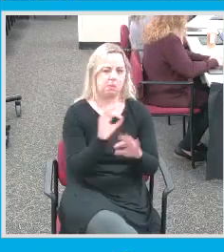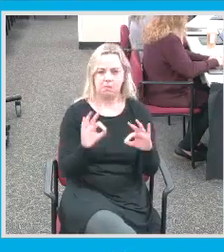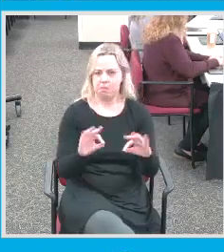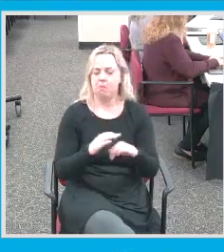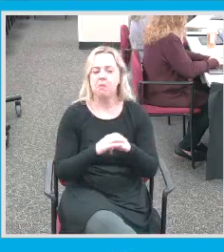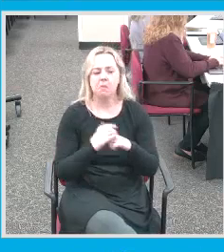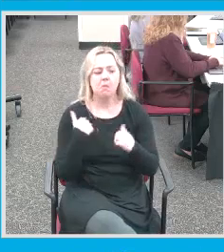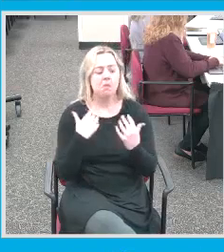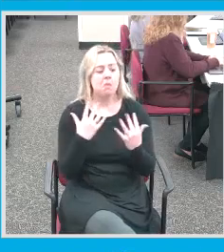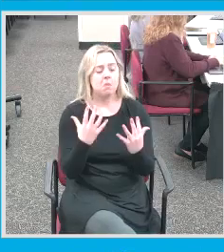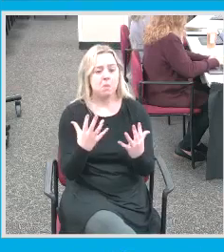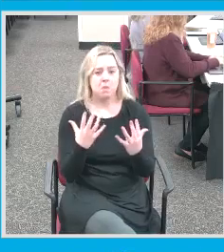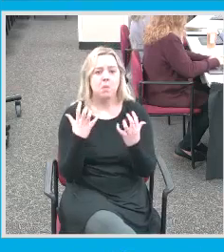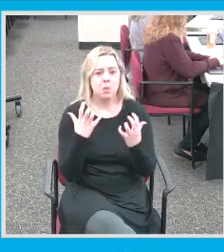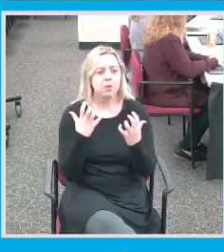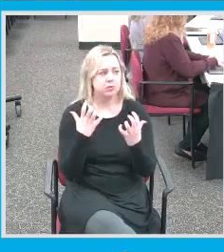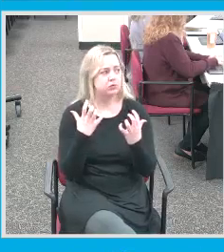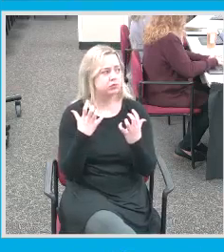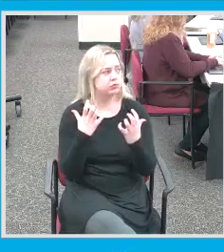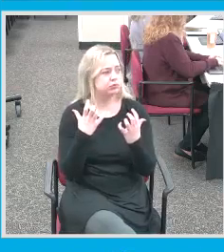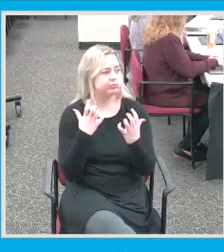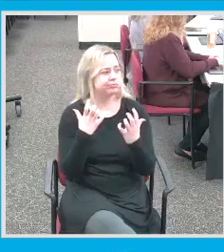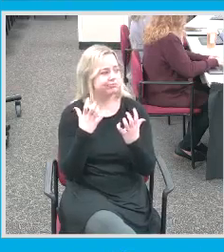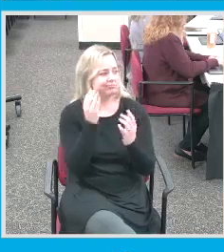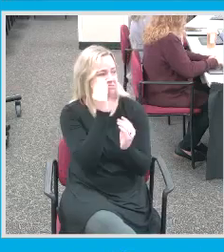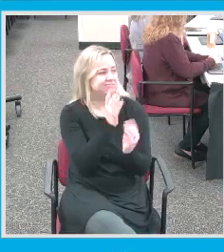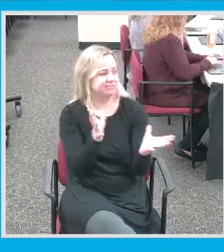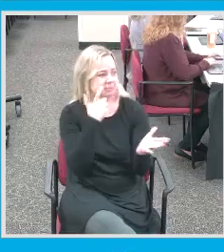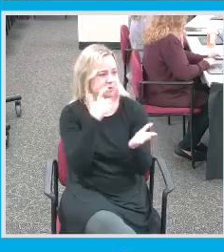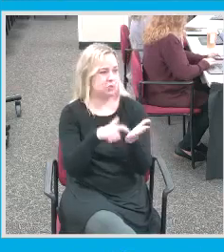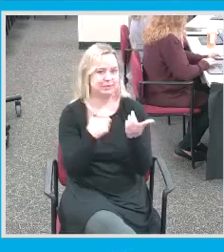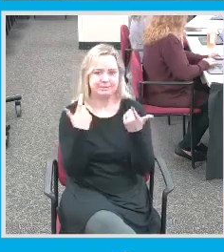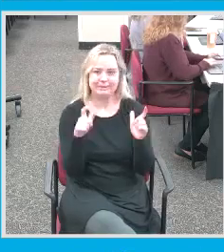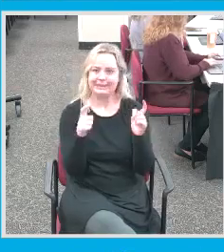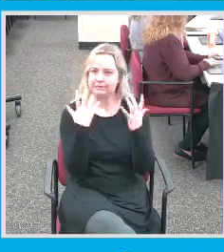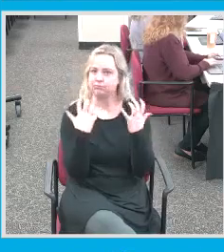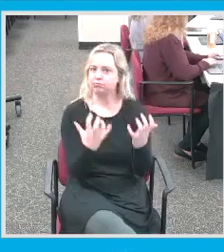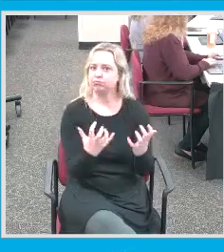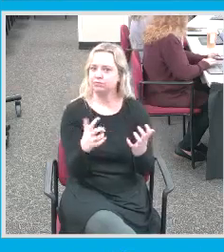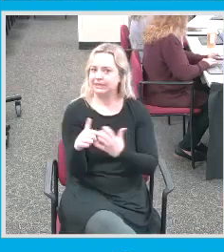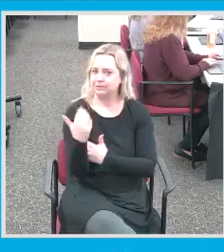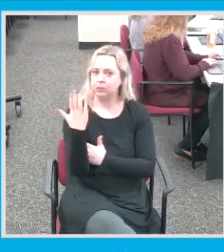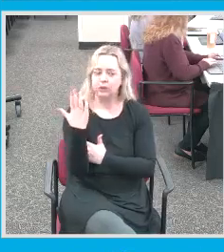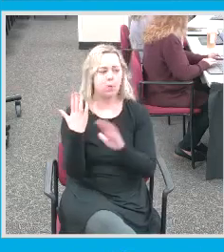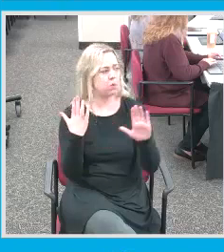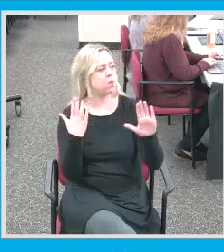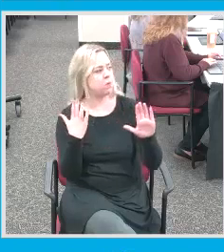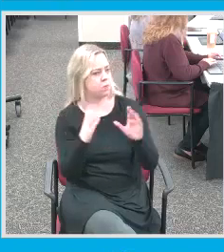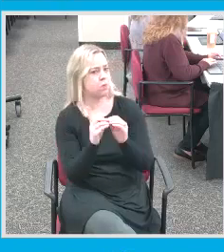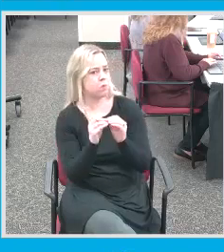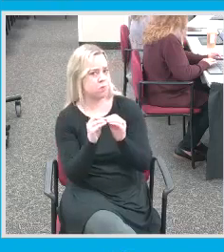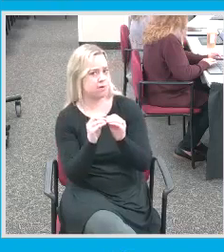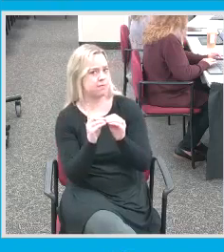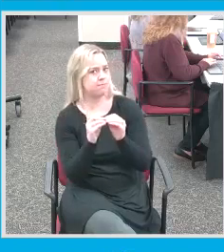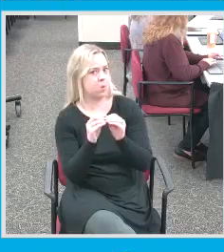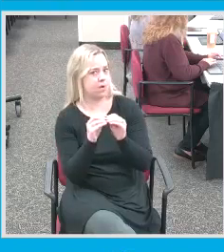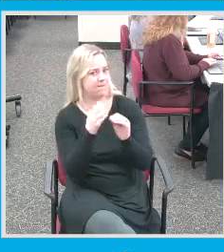I'd like to acknowledge, I know we got a big crowd here this morning. One Thank more. you. One more. Oh, I'm